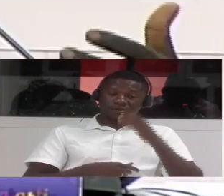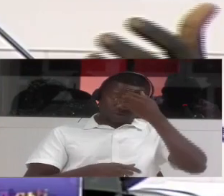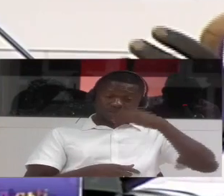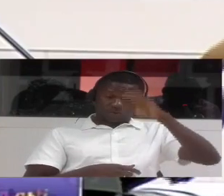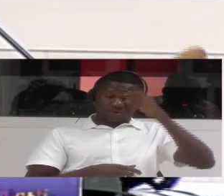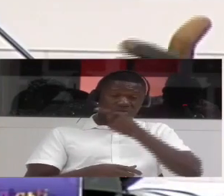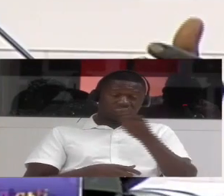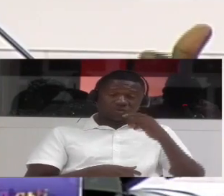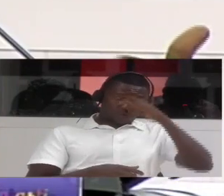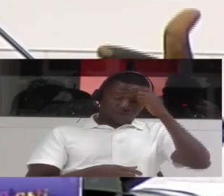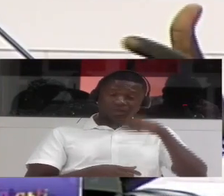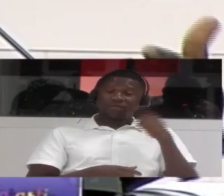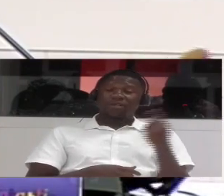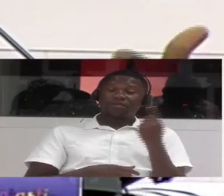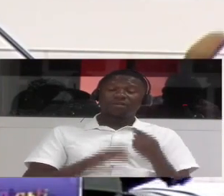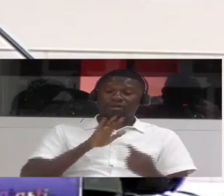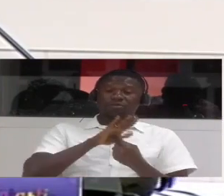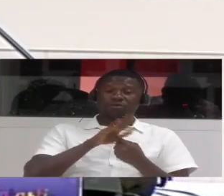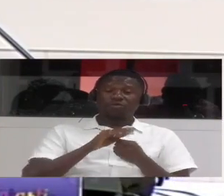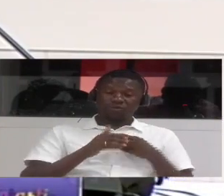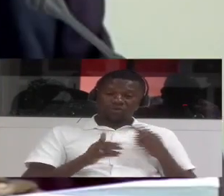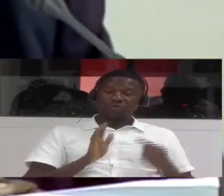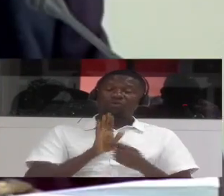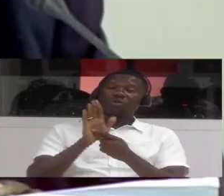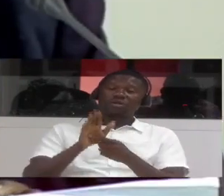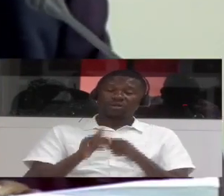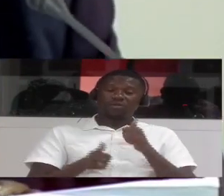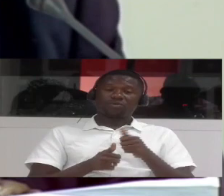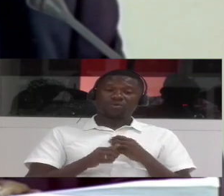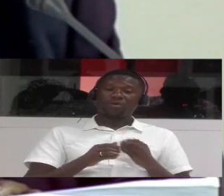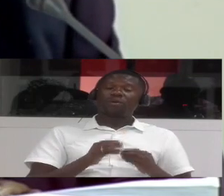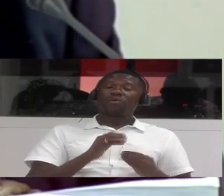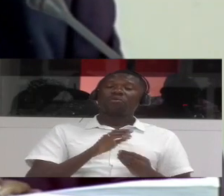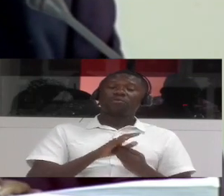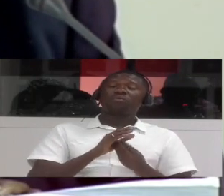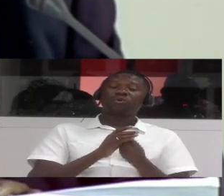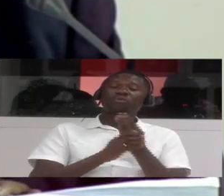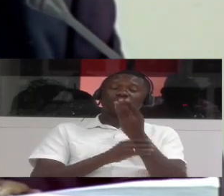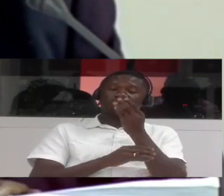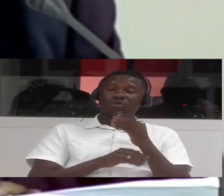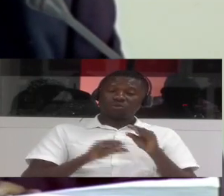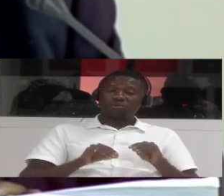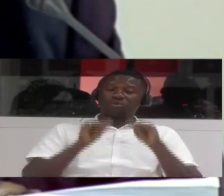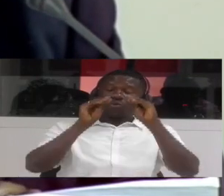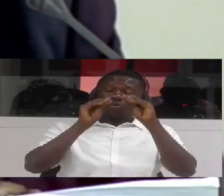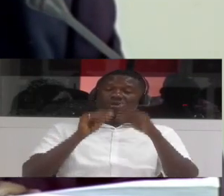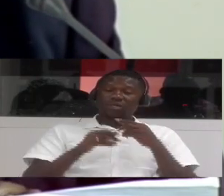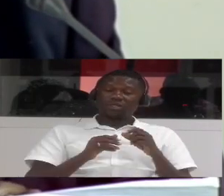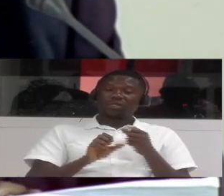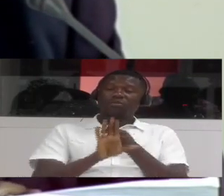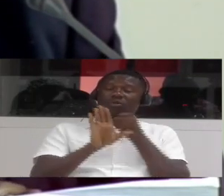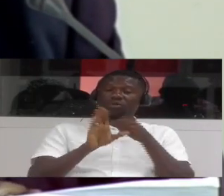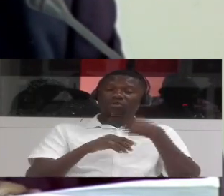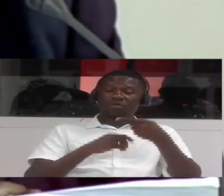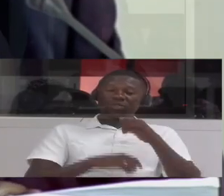I think it will be very important we explore that as well, so that we promote issues of social protection, particularly for children. Because when you